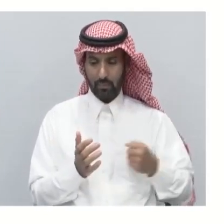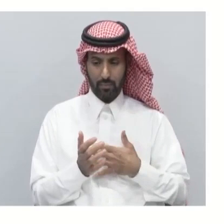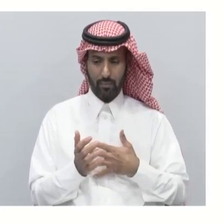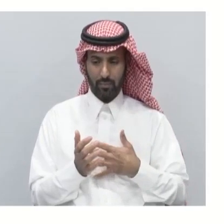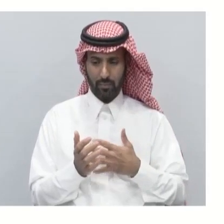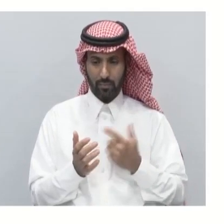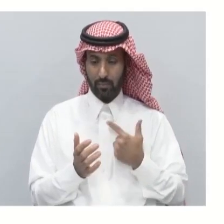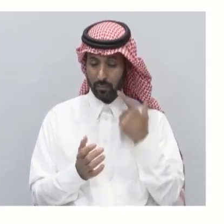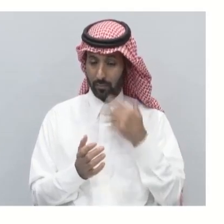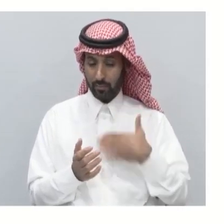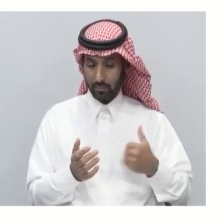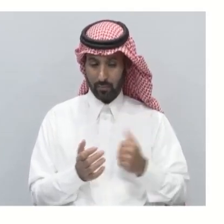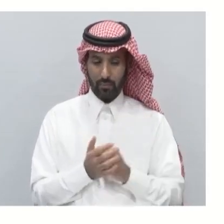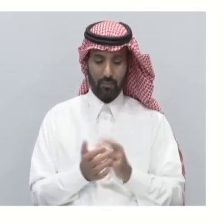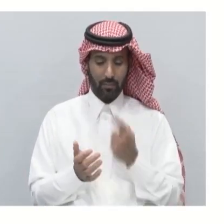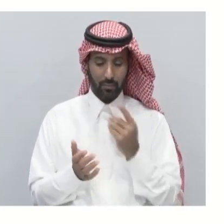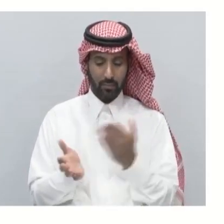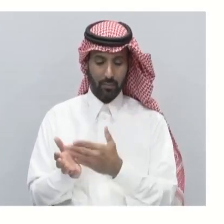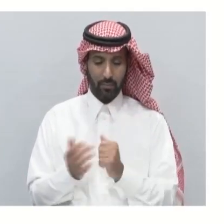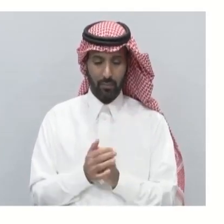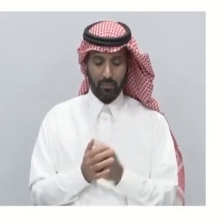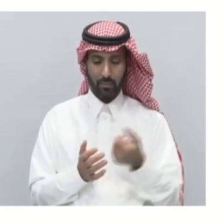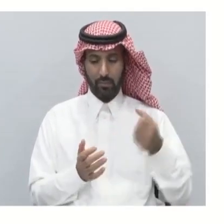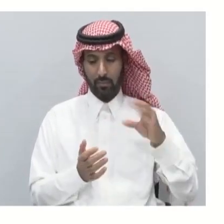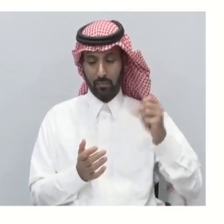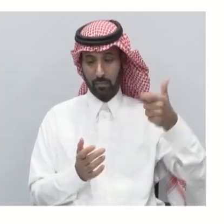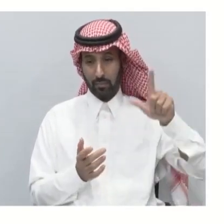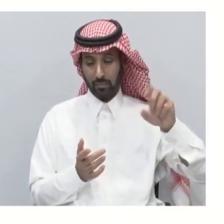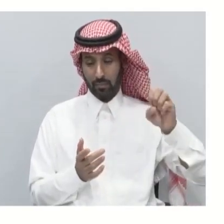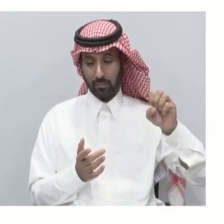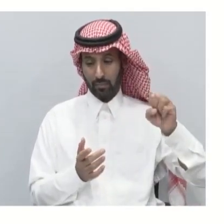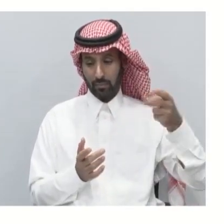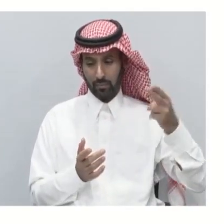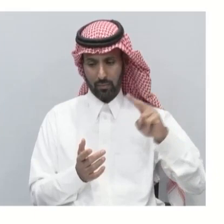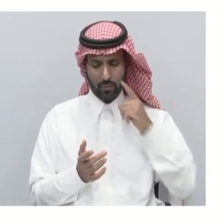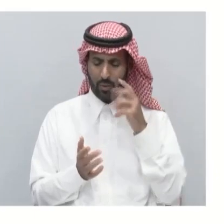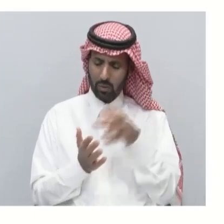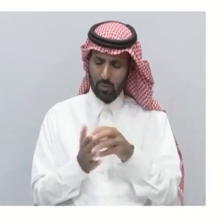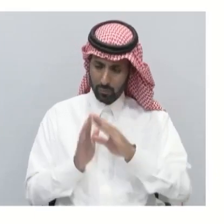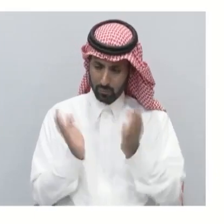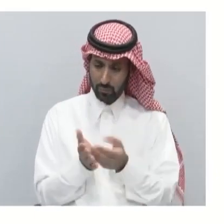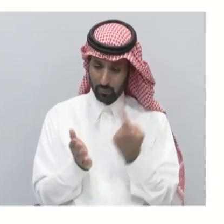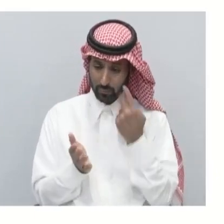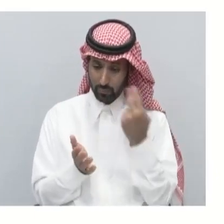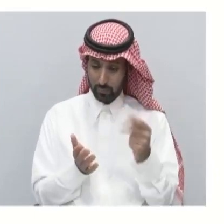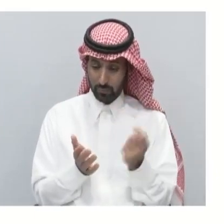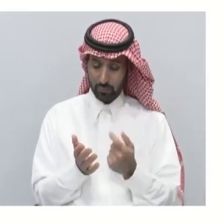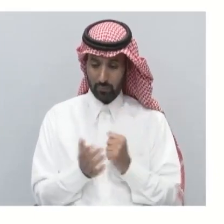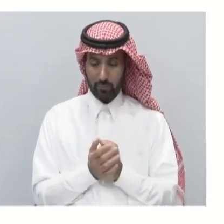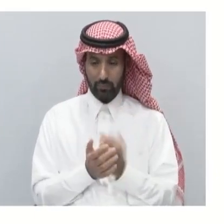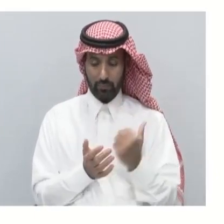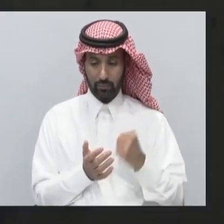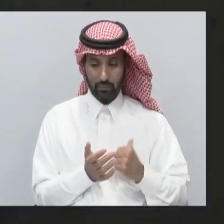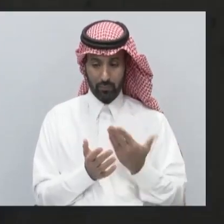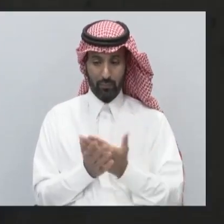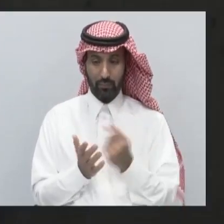say, best regards, Ahmed Ali, class 2. Okay, so these they are. Let's go into, now we